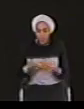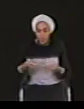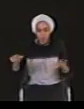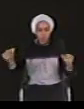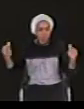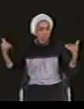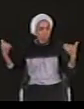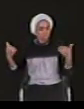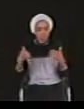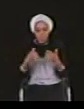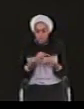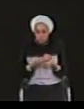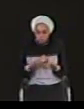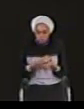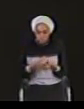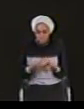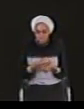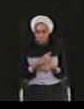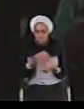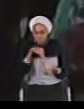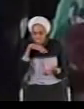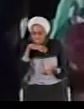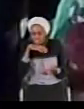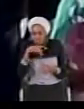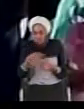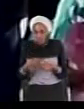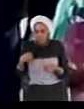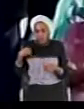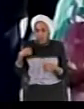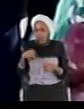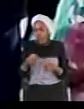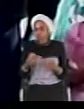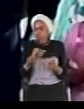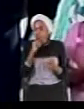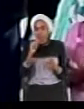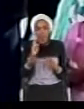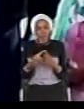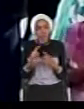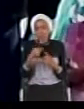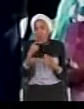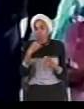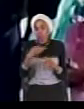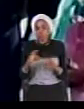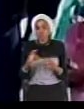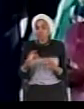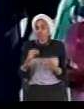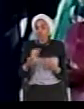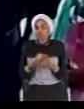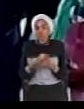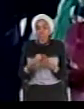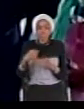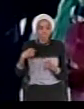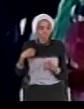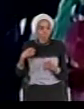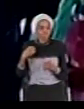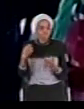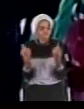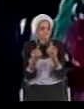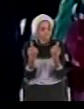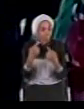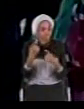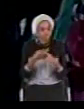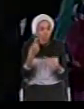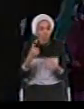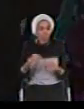even wash stain from even clothes, not to talk of washing stain from the life of